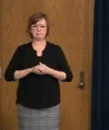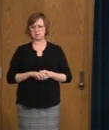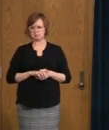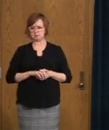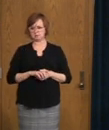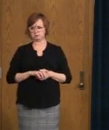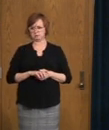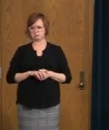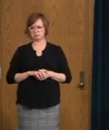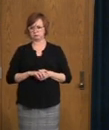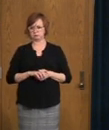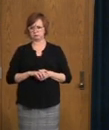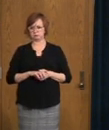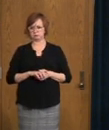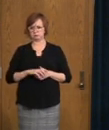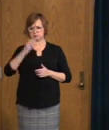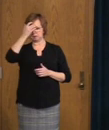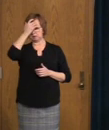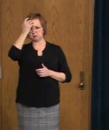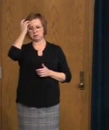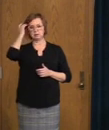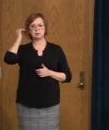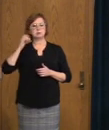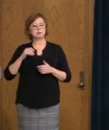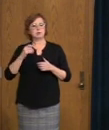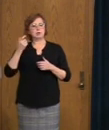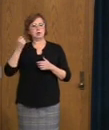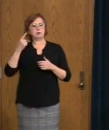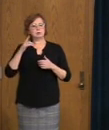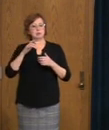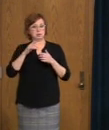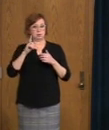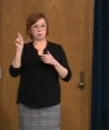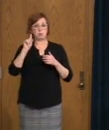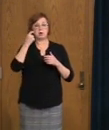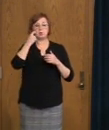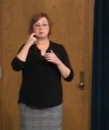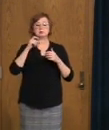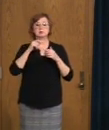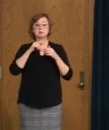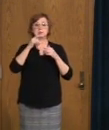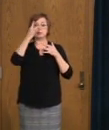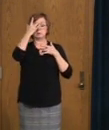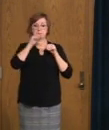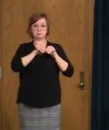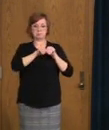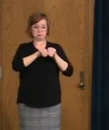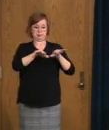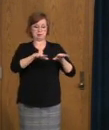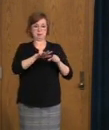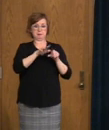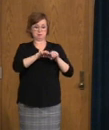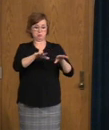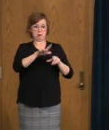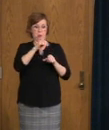Beyond that, I want to touch on our response to outbreaks. So we've experienced over many